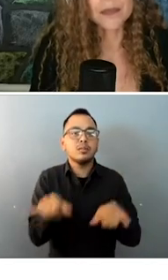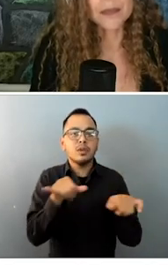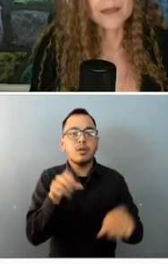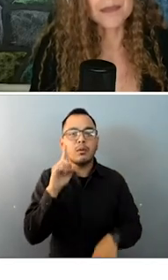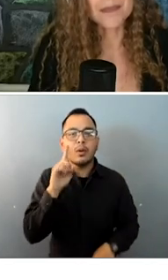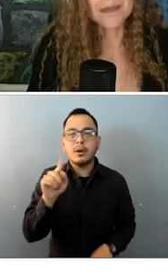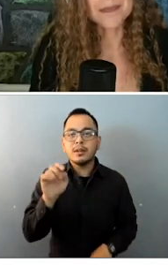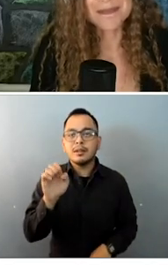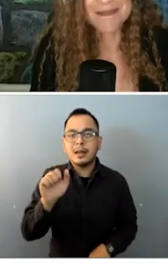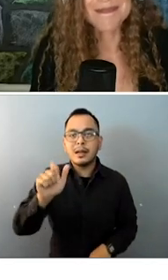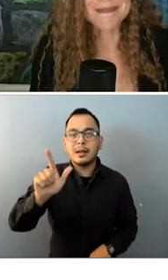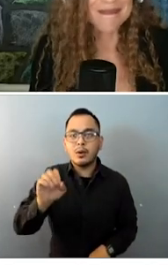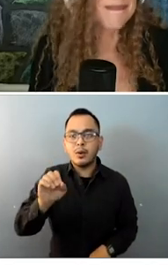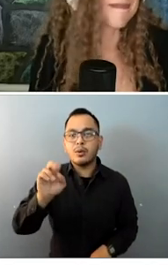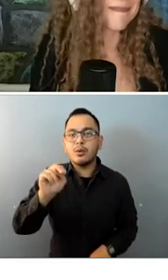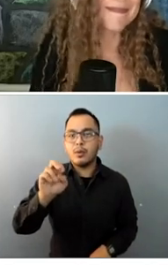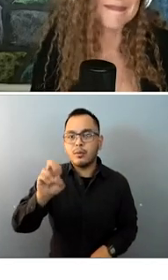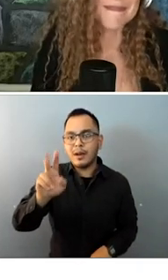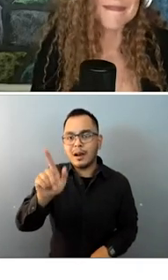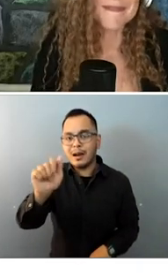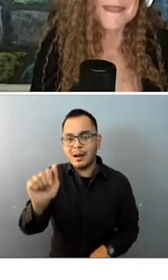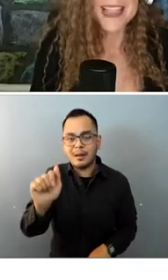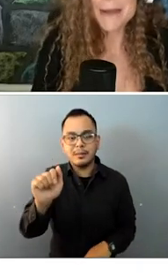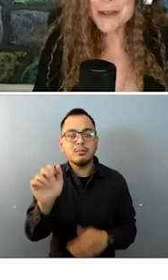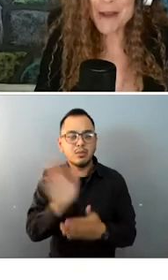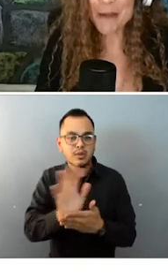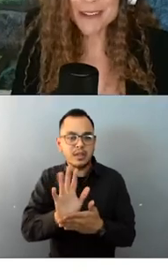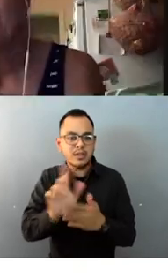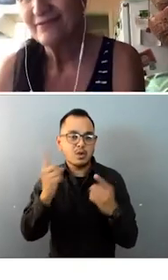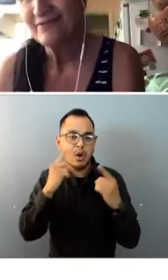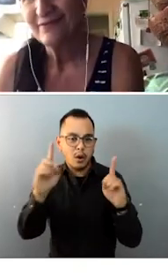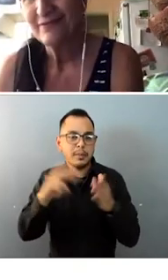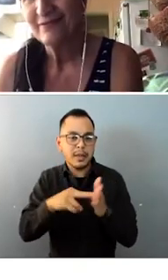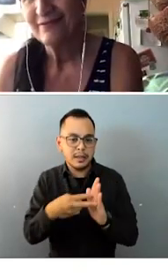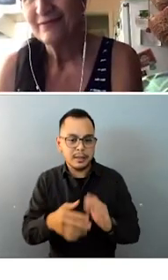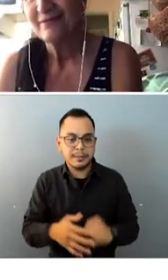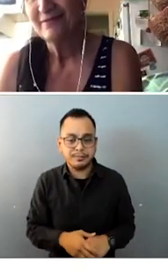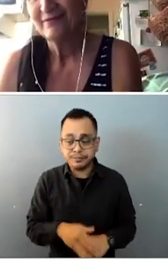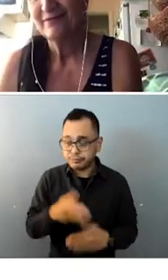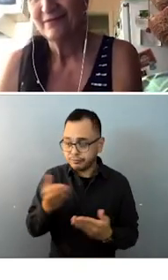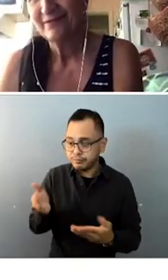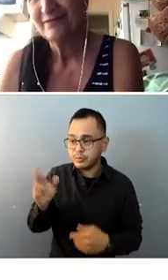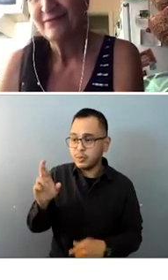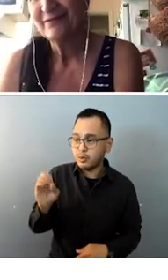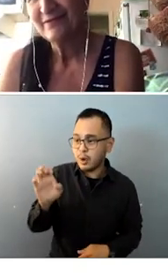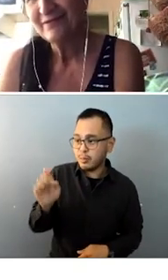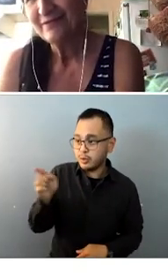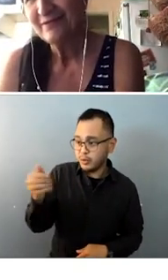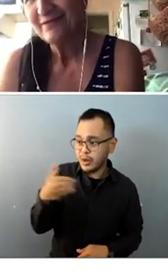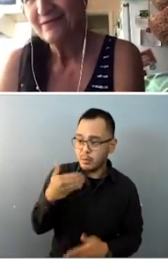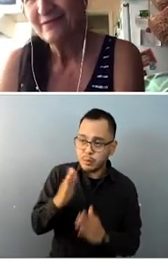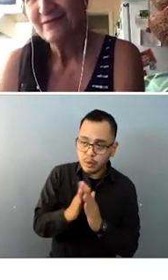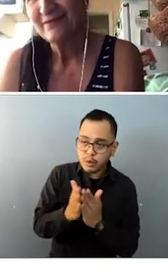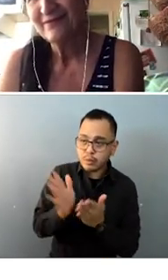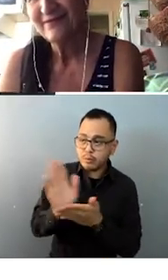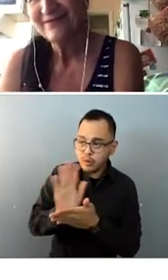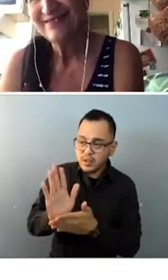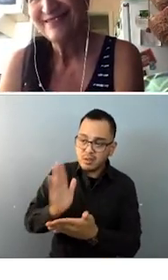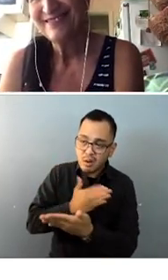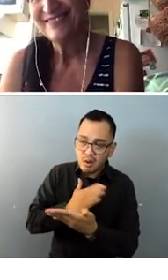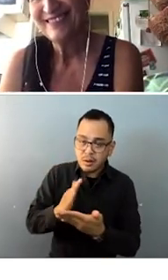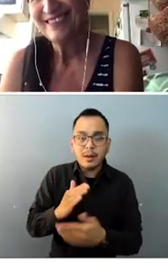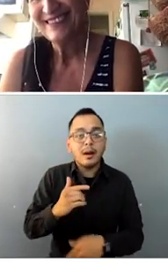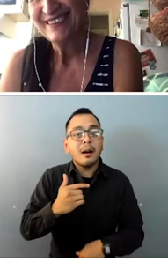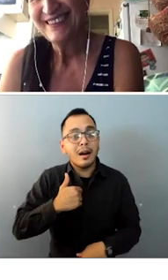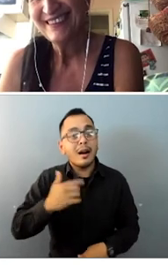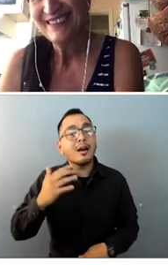telenovela male movie star is. How about you, Robert? Do you have a book or a film or a song? Actually,